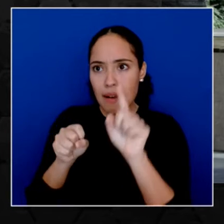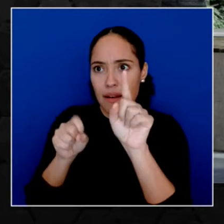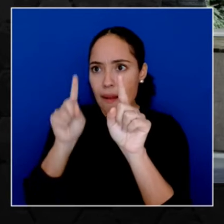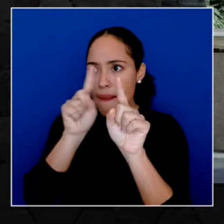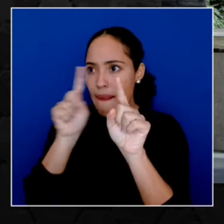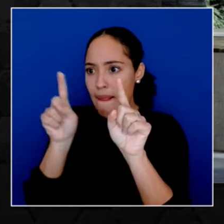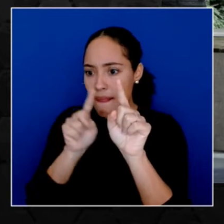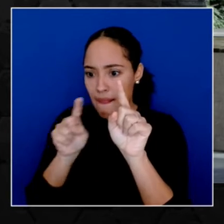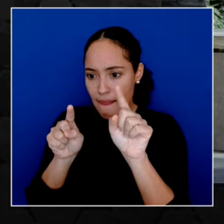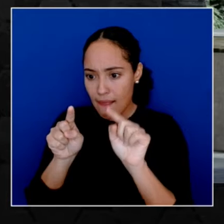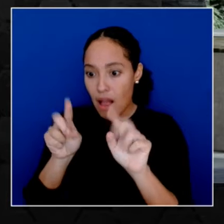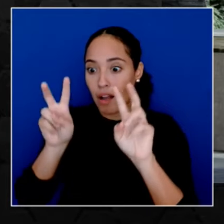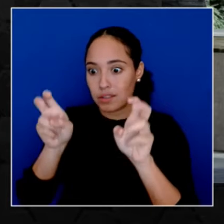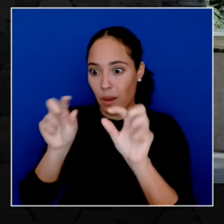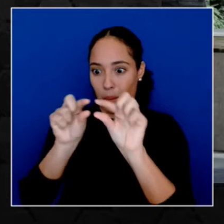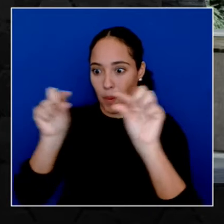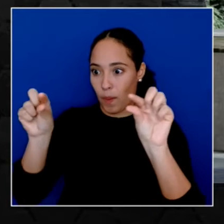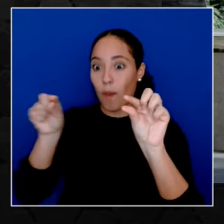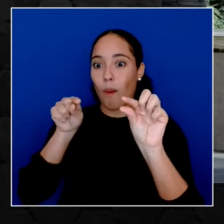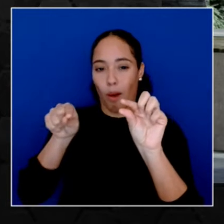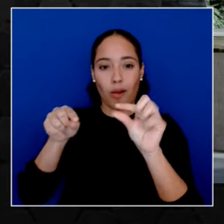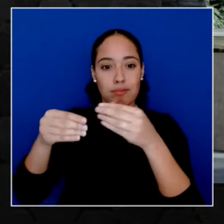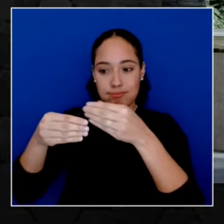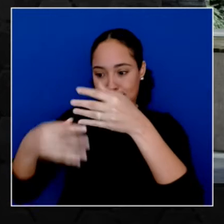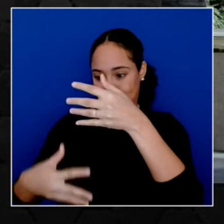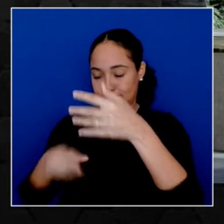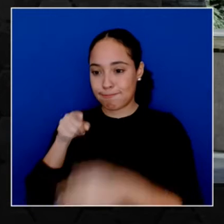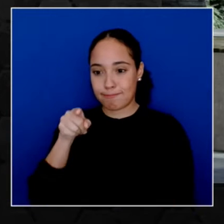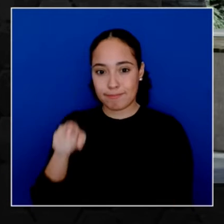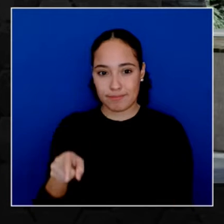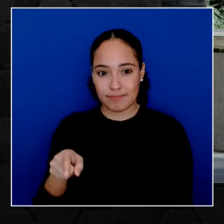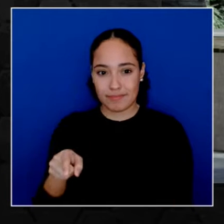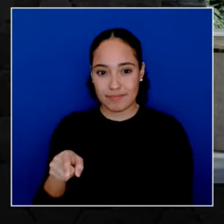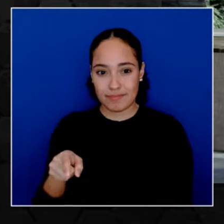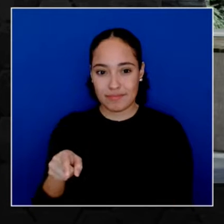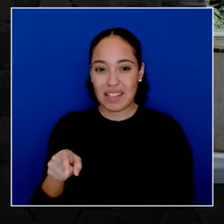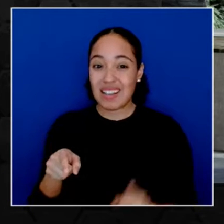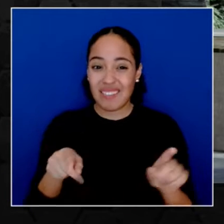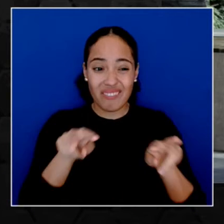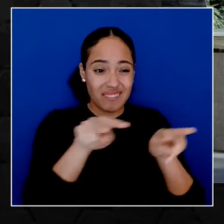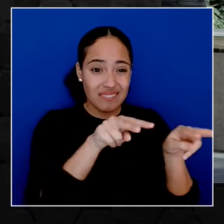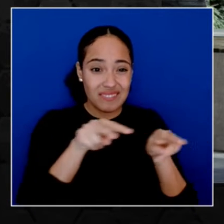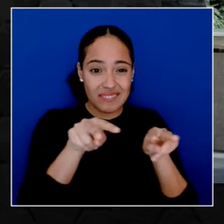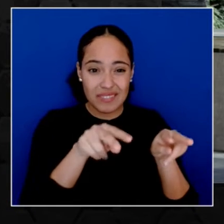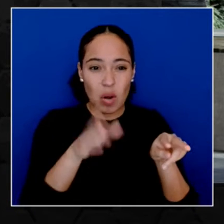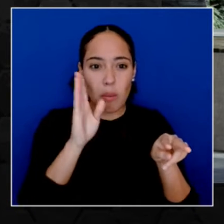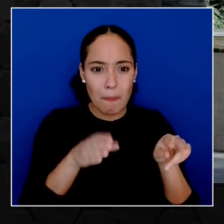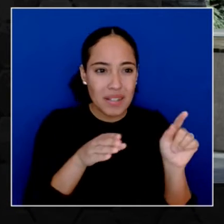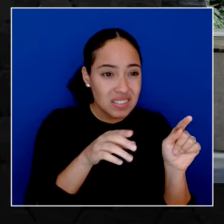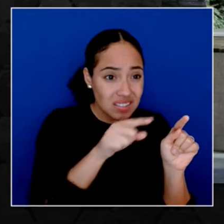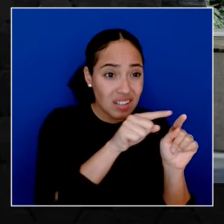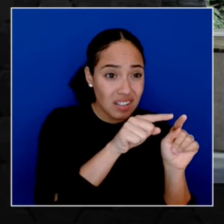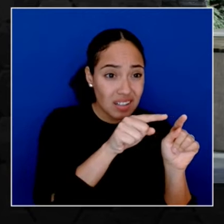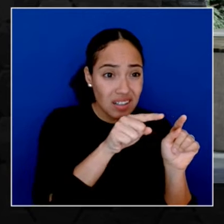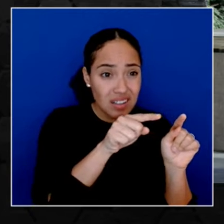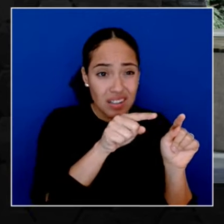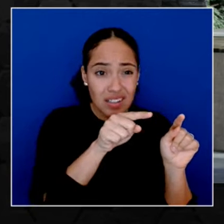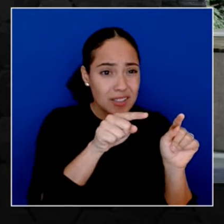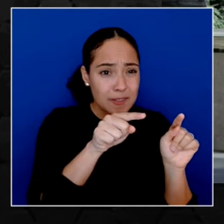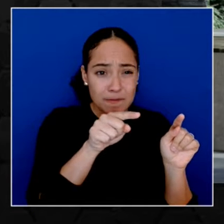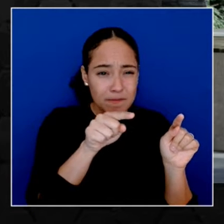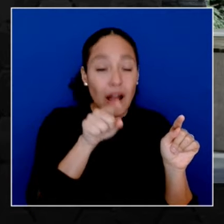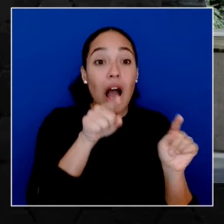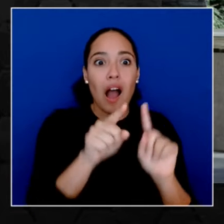It's like you don't have to go through each unit or each topic. You can just go directly to that topic, and then that makes